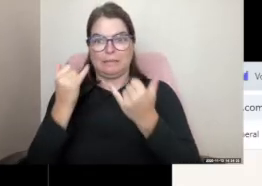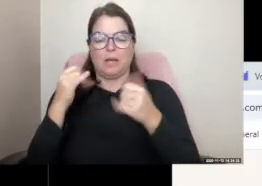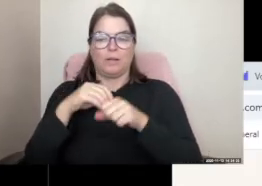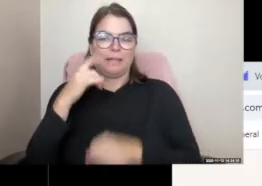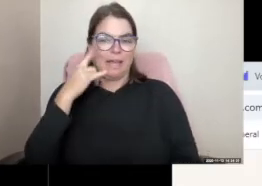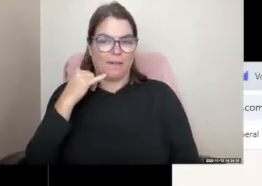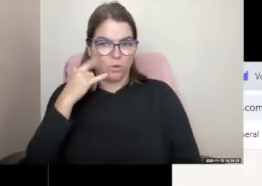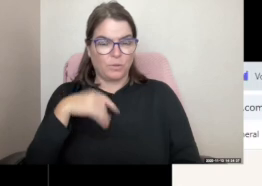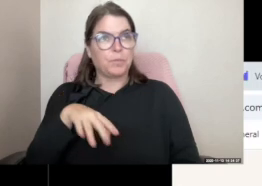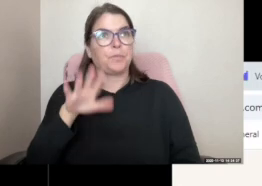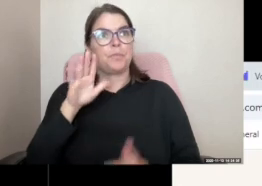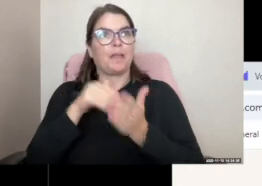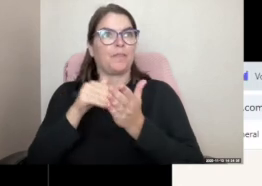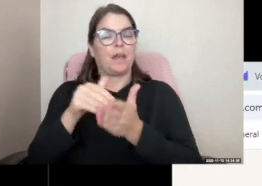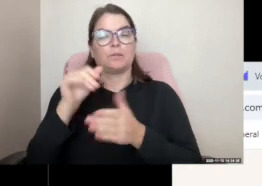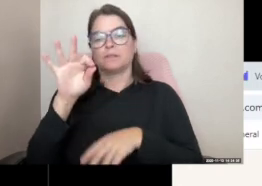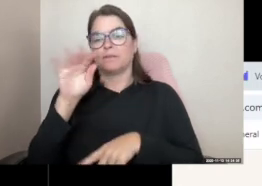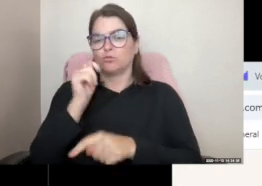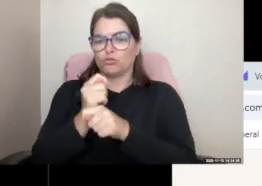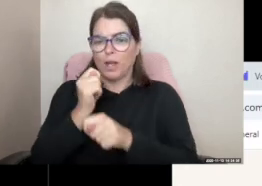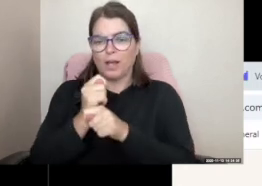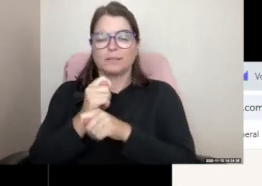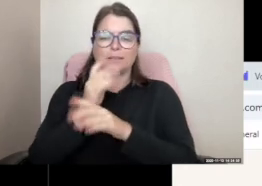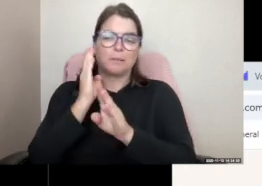not just school buses, we have